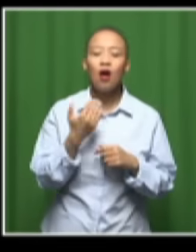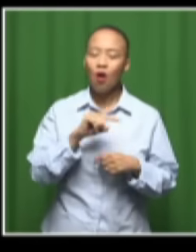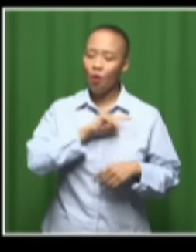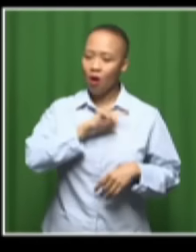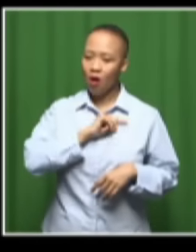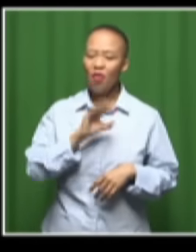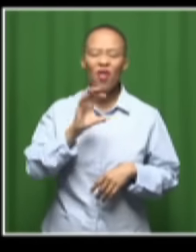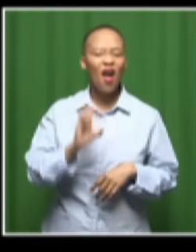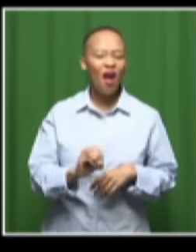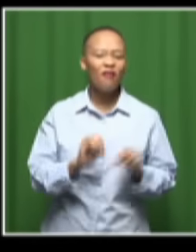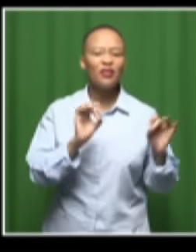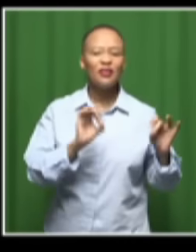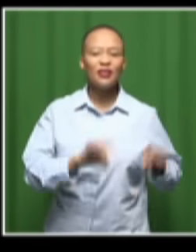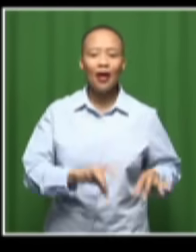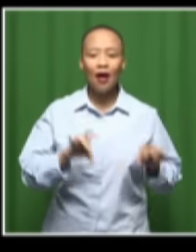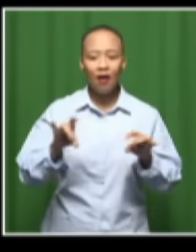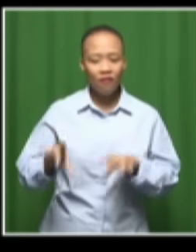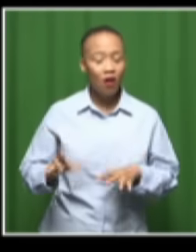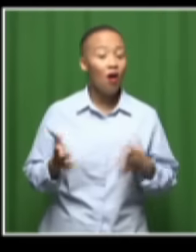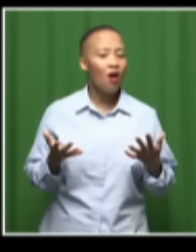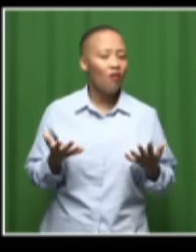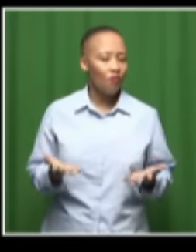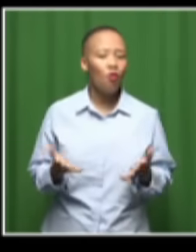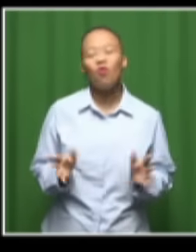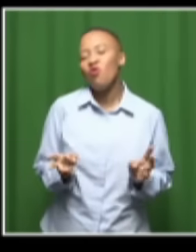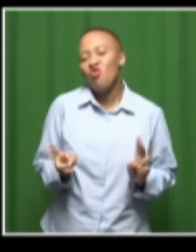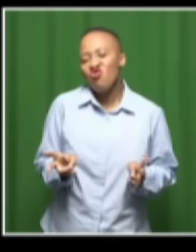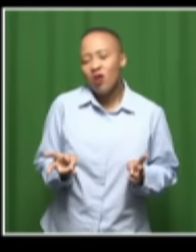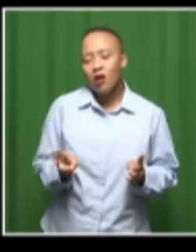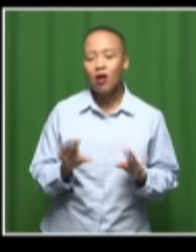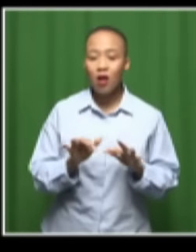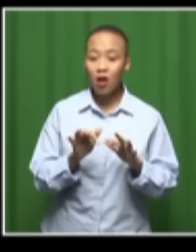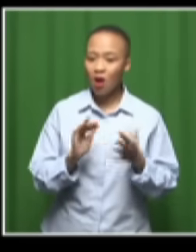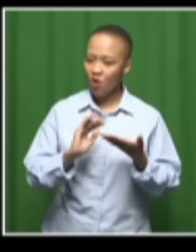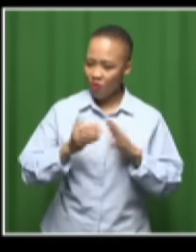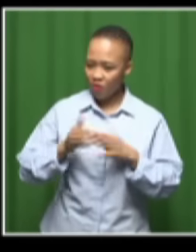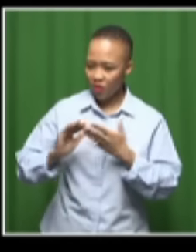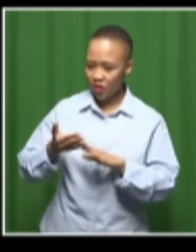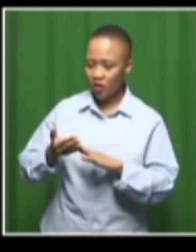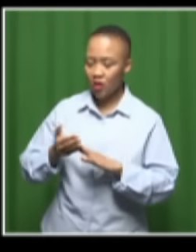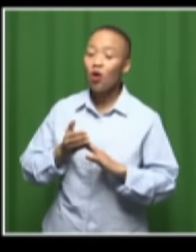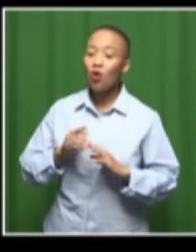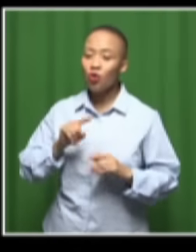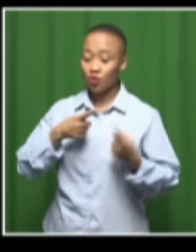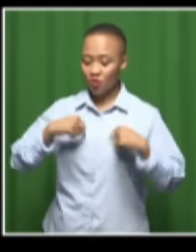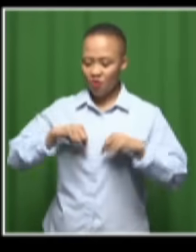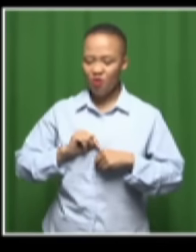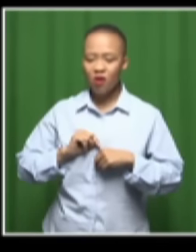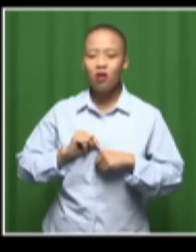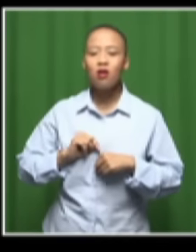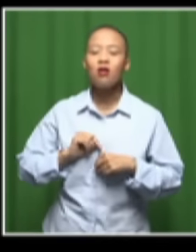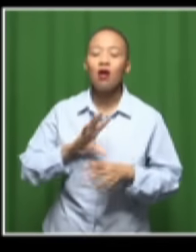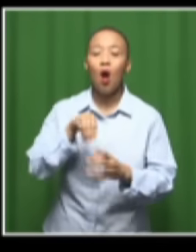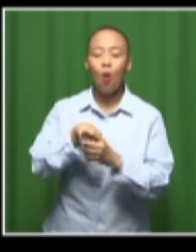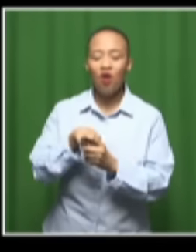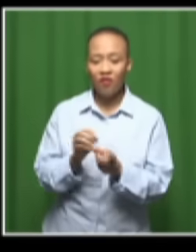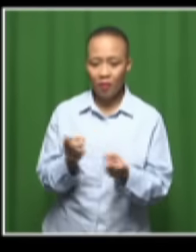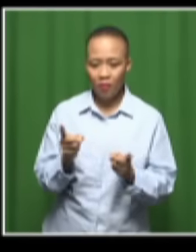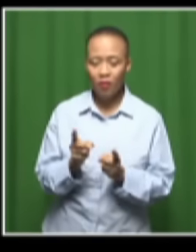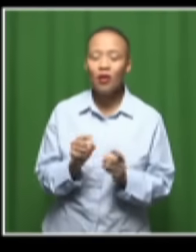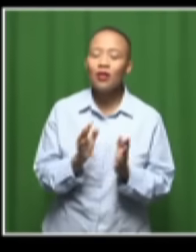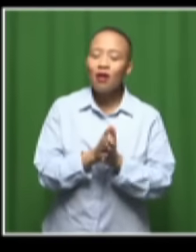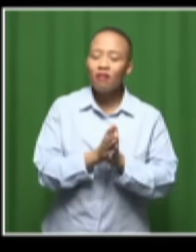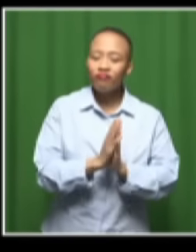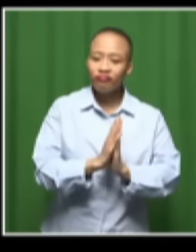suffering among ordinary citizens in neighboring countries, which of course we are one of them. He also asked for the sanctions to be lifted